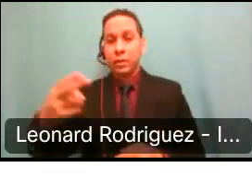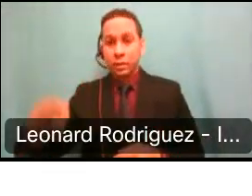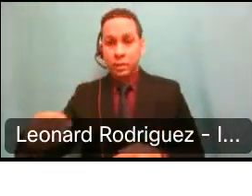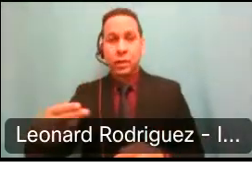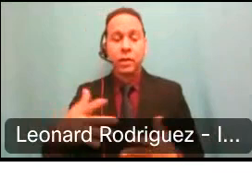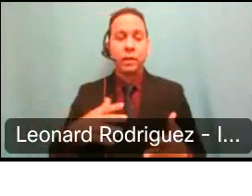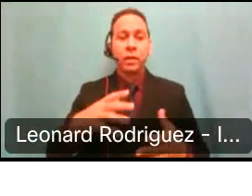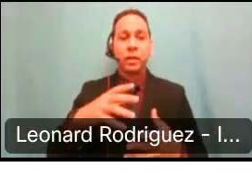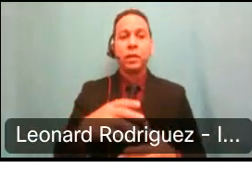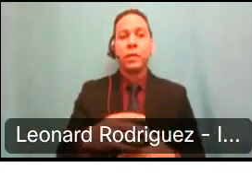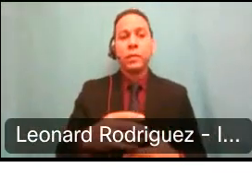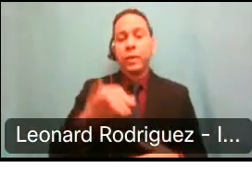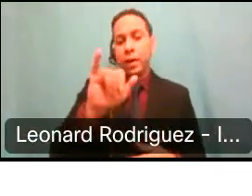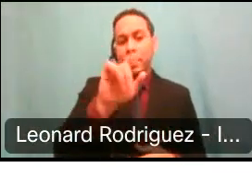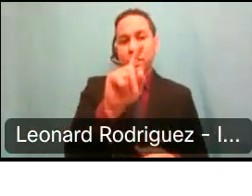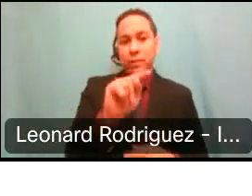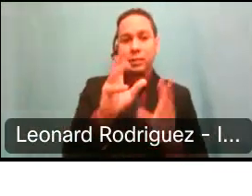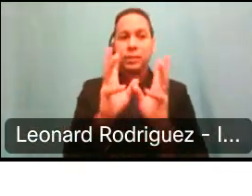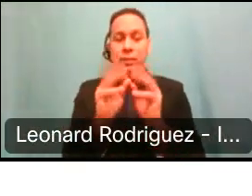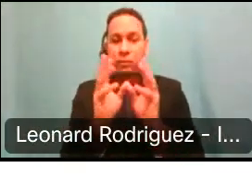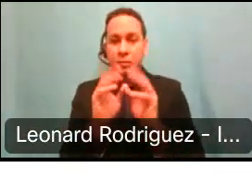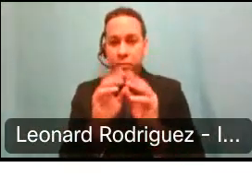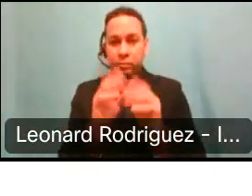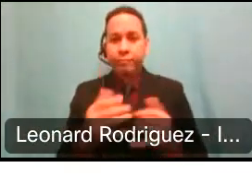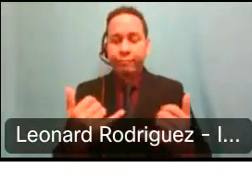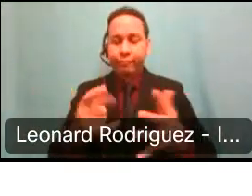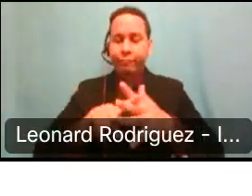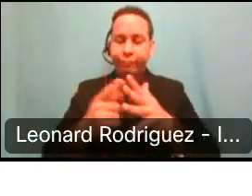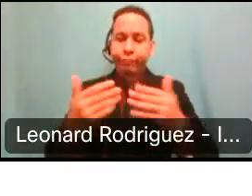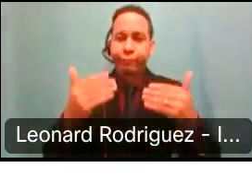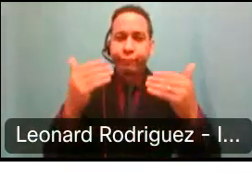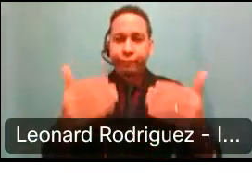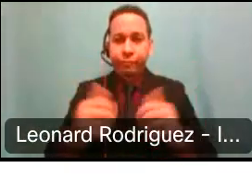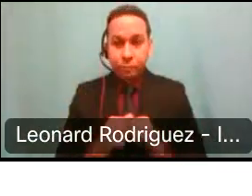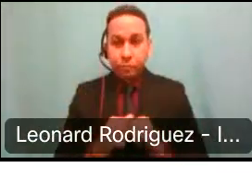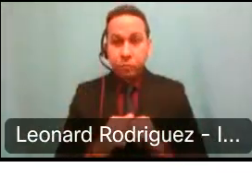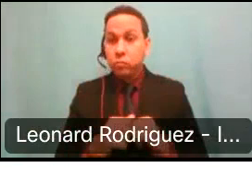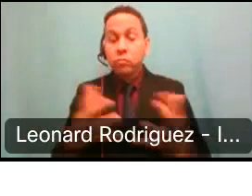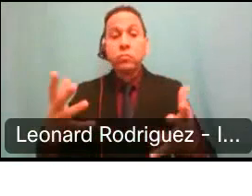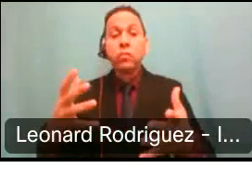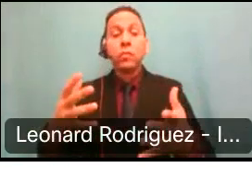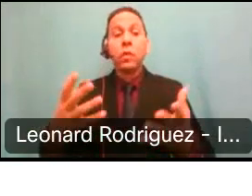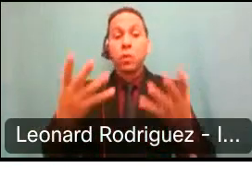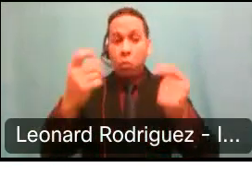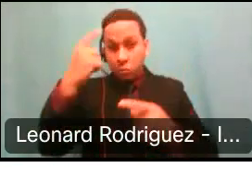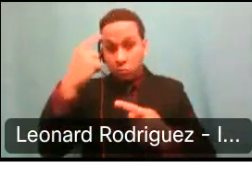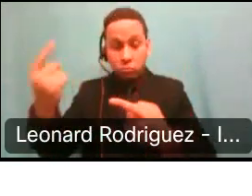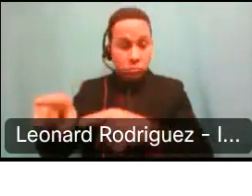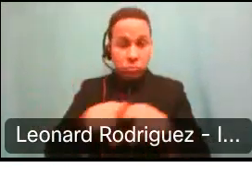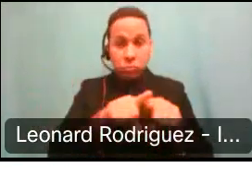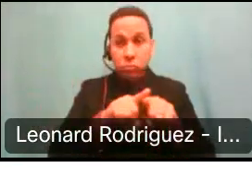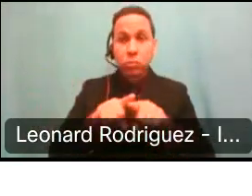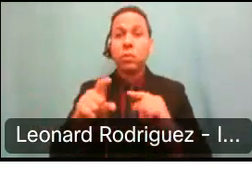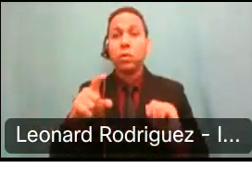is officially called to order. Next on the agenda, I would like to have a motion to approve the minutes of Information